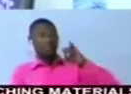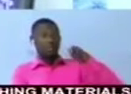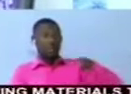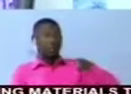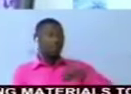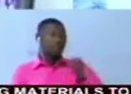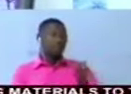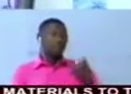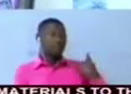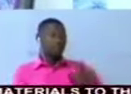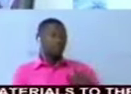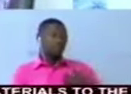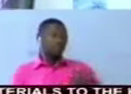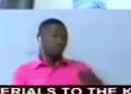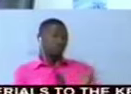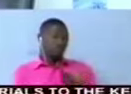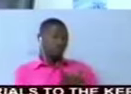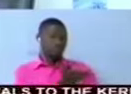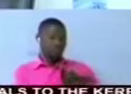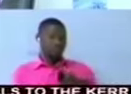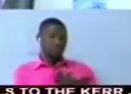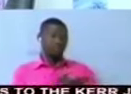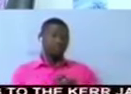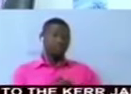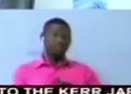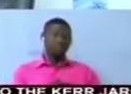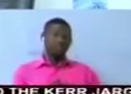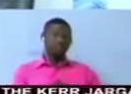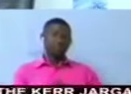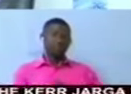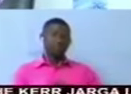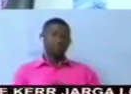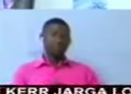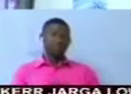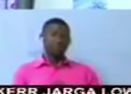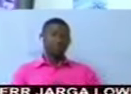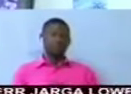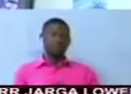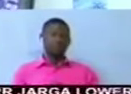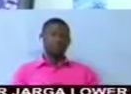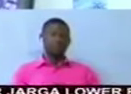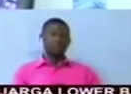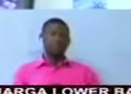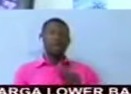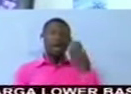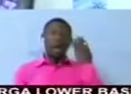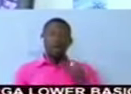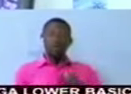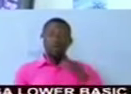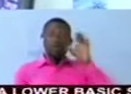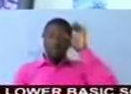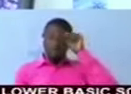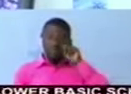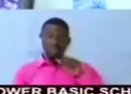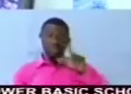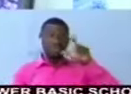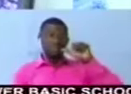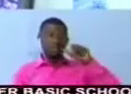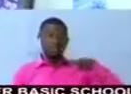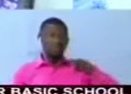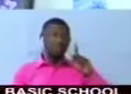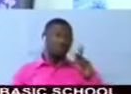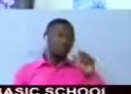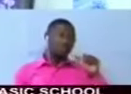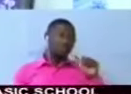So ñun li tax ñu understand né Lanka sax mu ngi fa dëgg dëgg. How we understood that Lanka was there. Mo